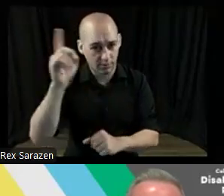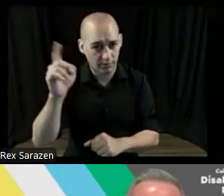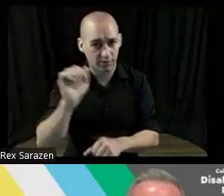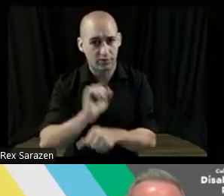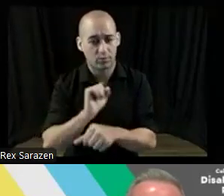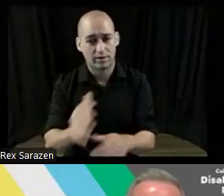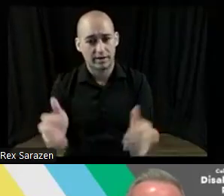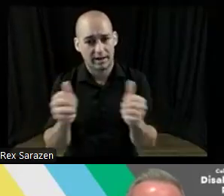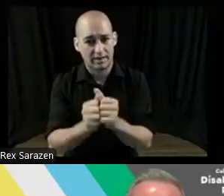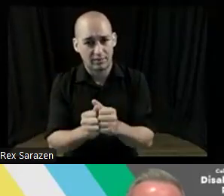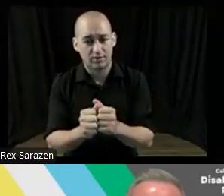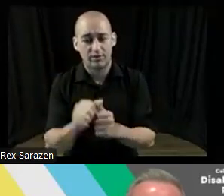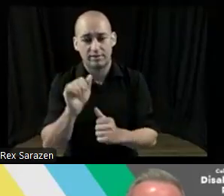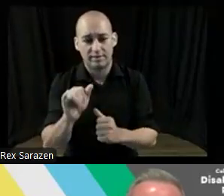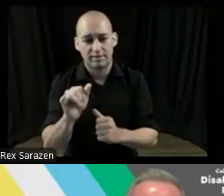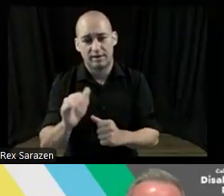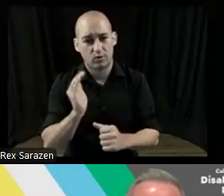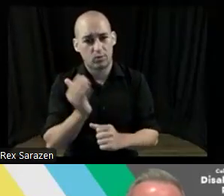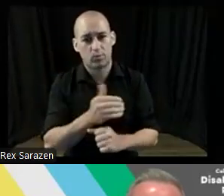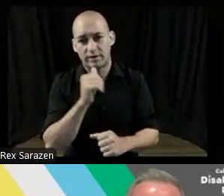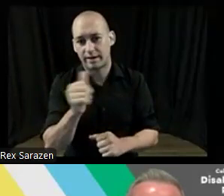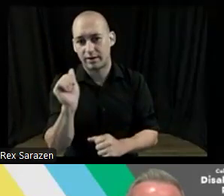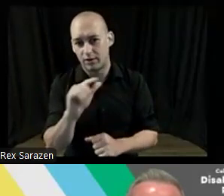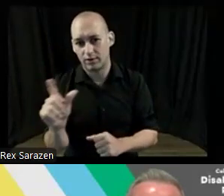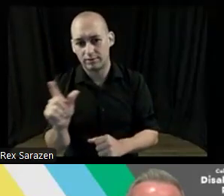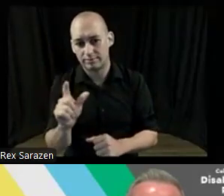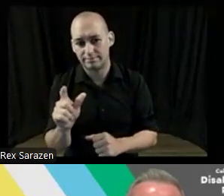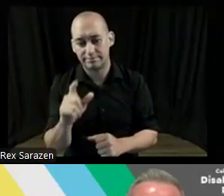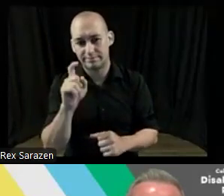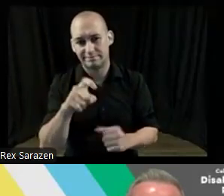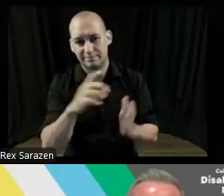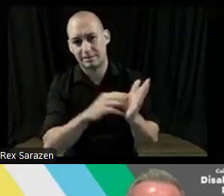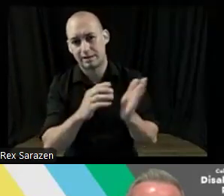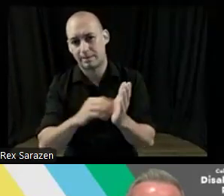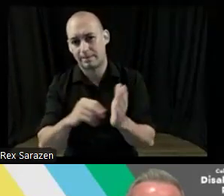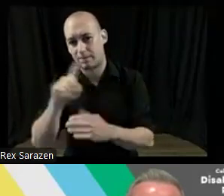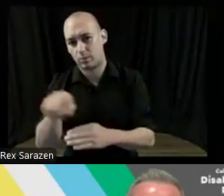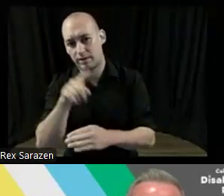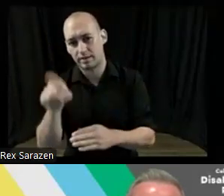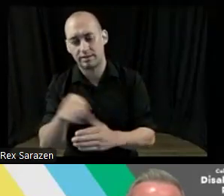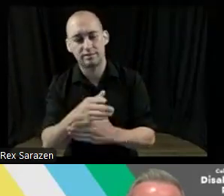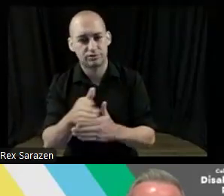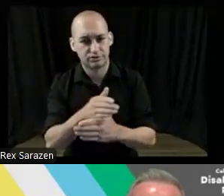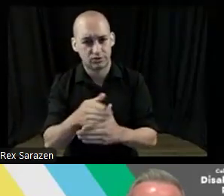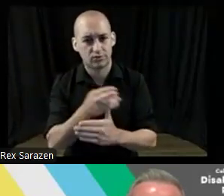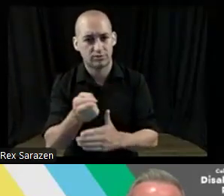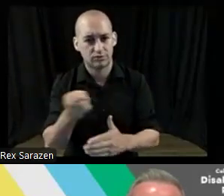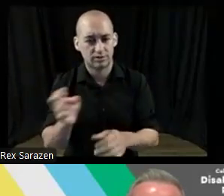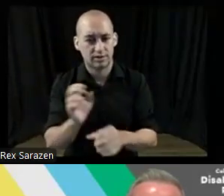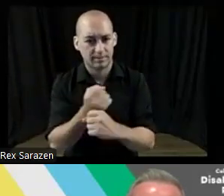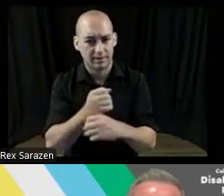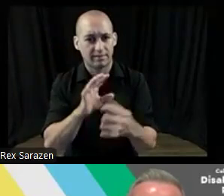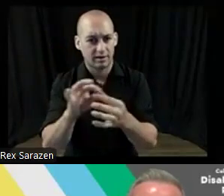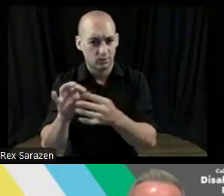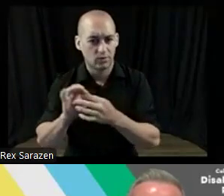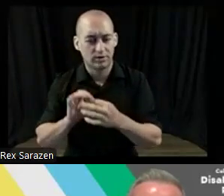together so that we're not all, there's no need to replicate the wheel, the sharing of resources, the creating of the networks. And that really